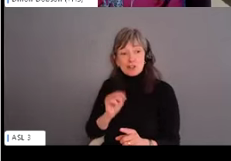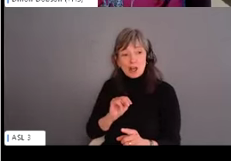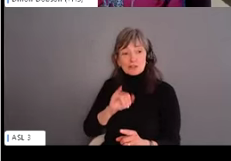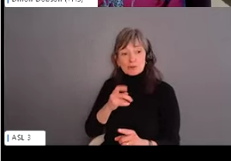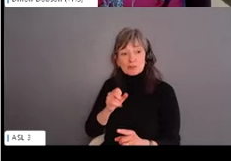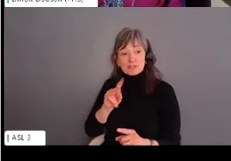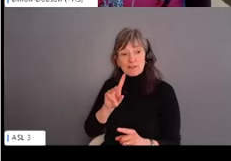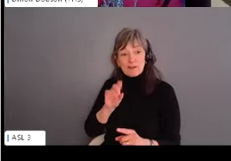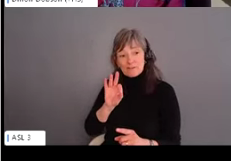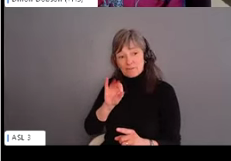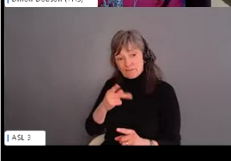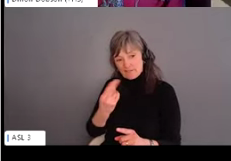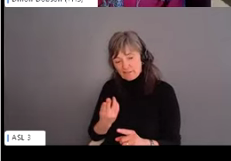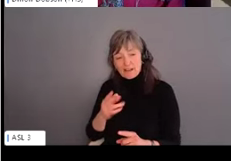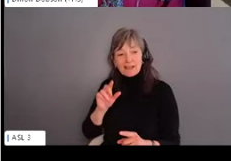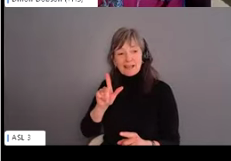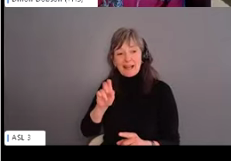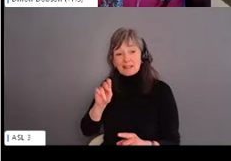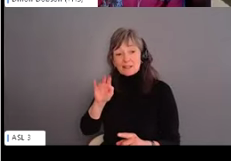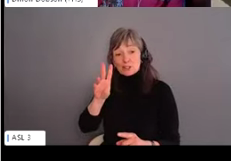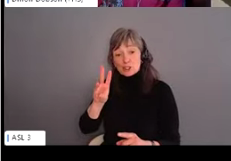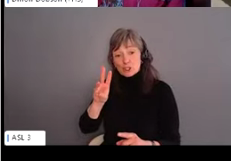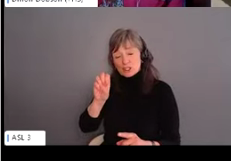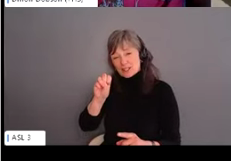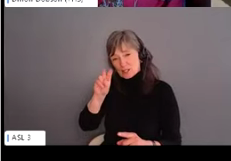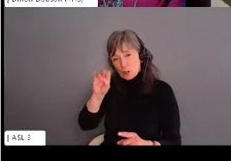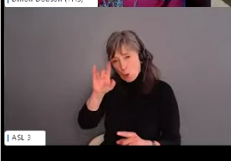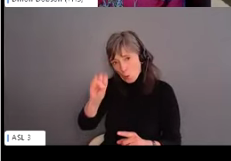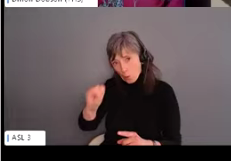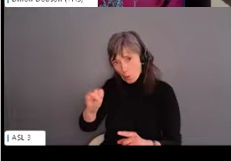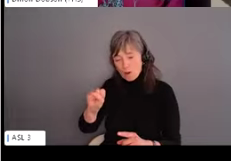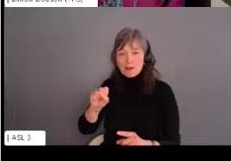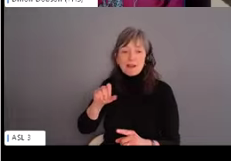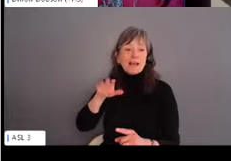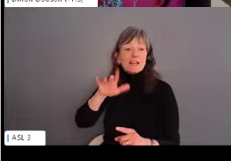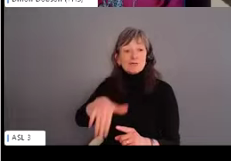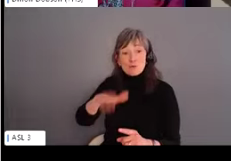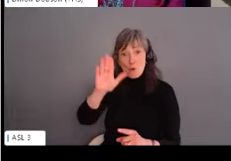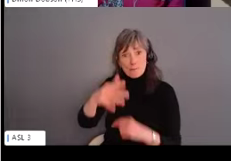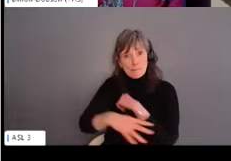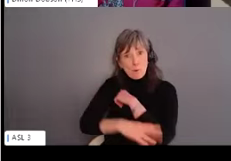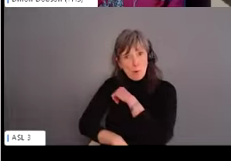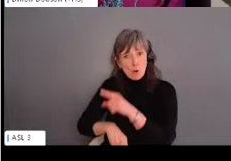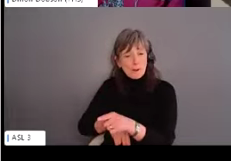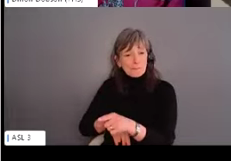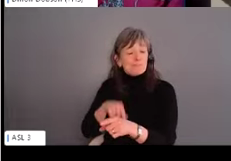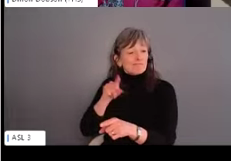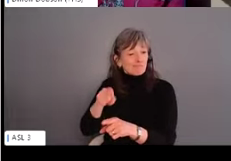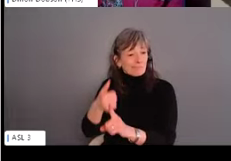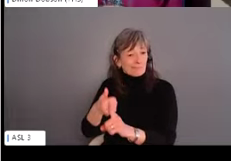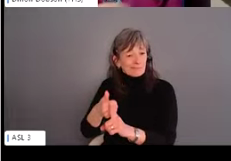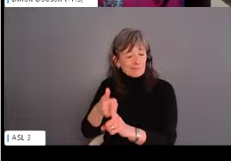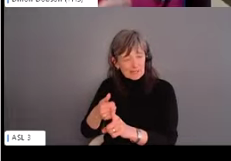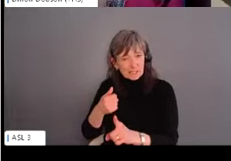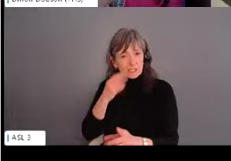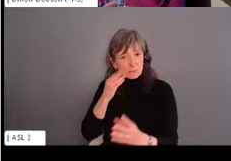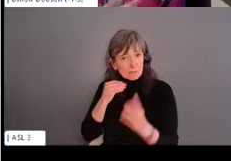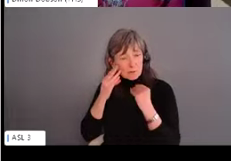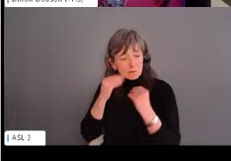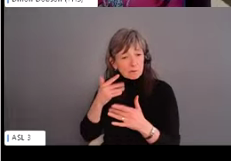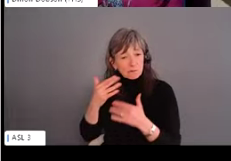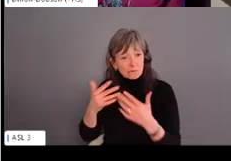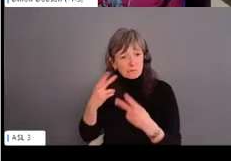grew up him and his family grew up in abject poverty. And through his experiences, he became exposed firsthand,